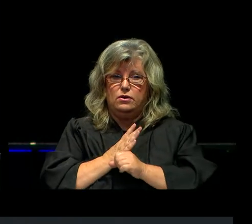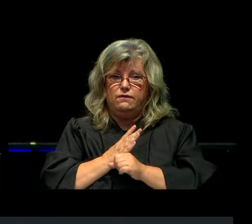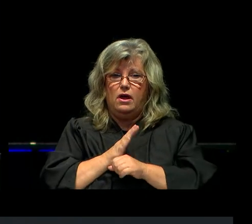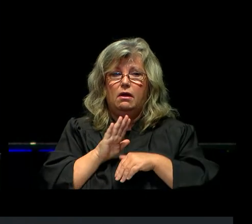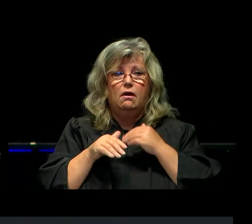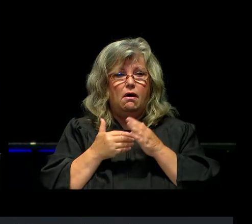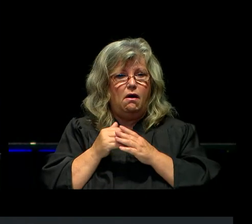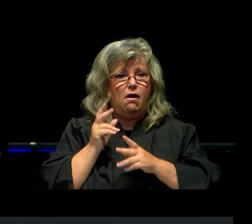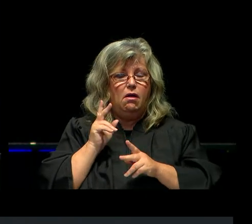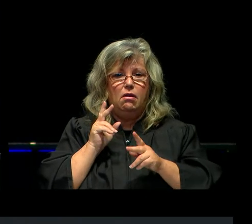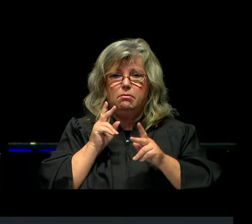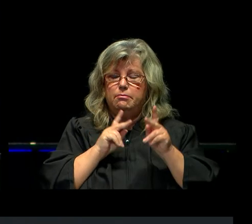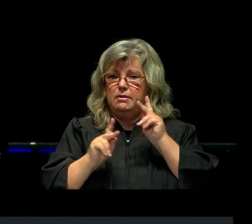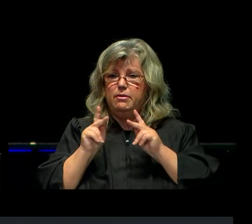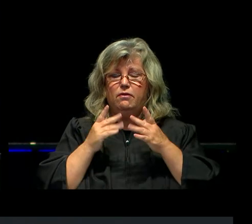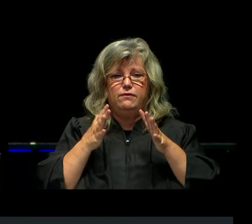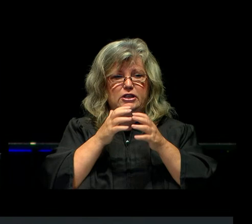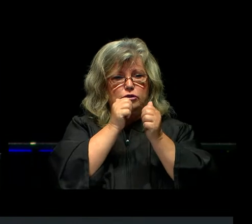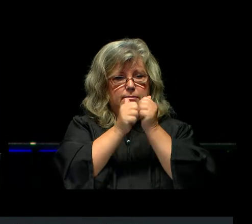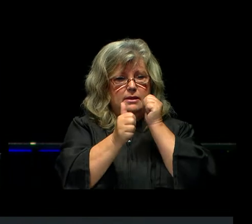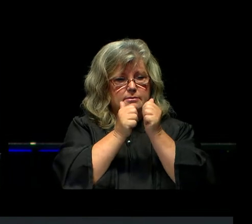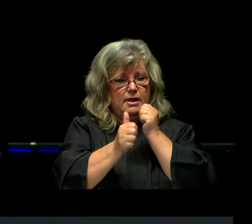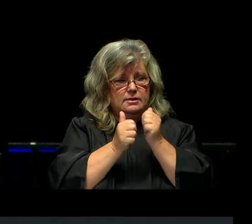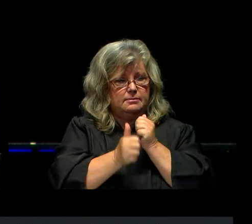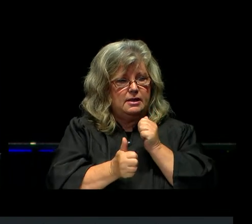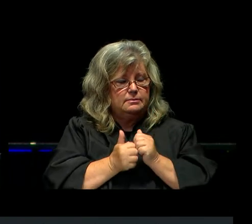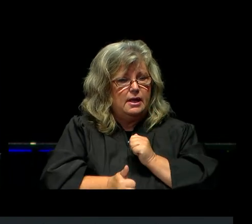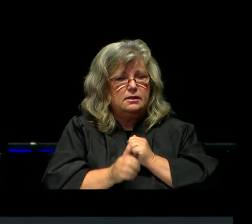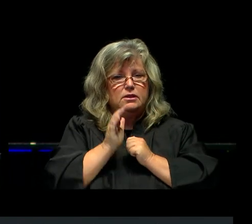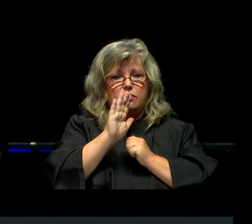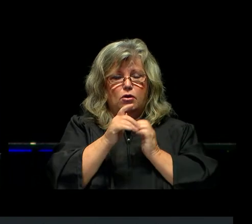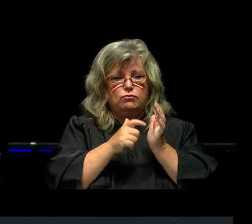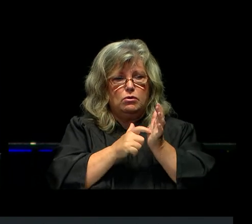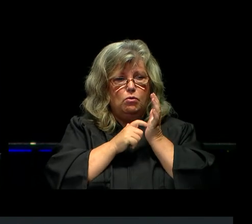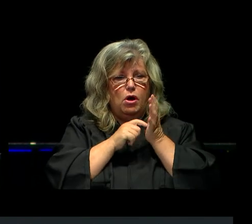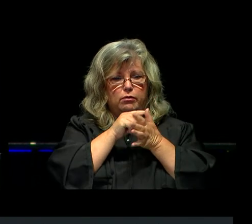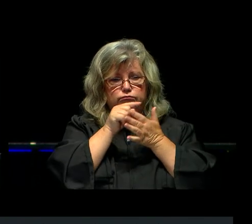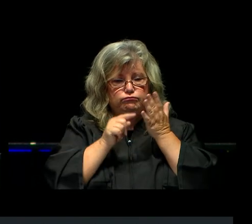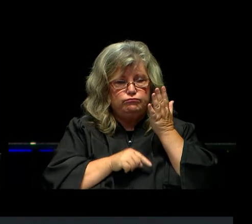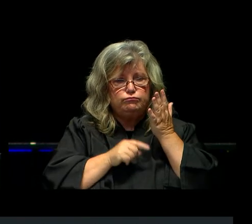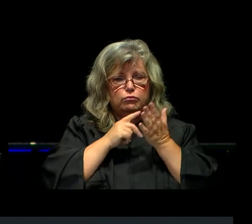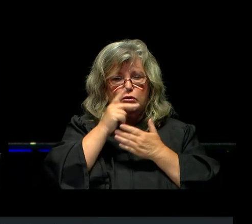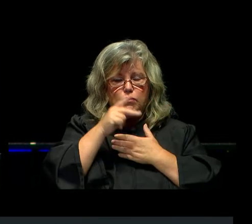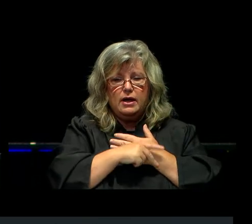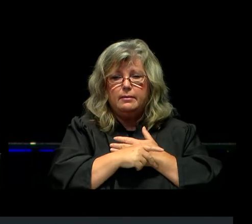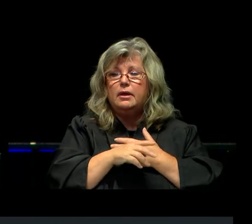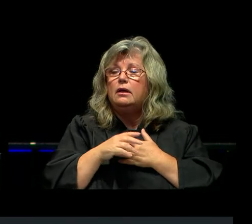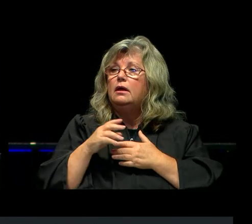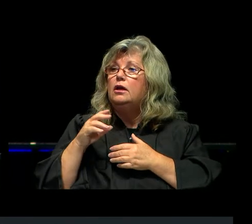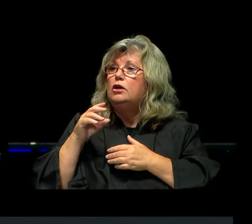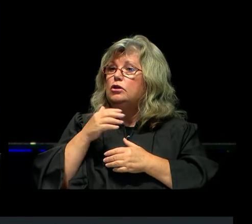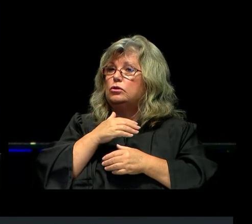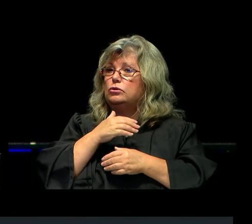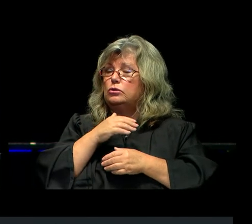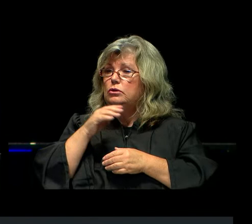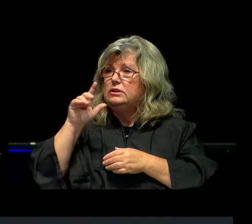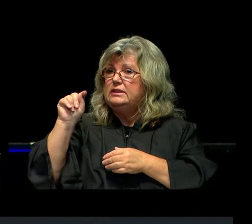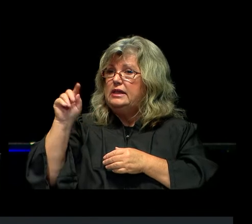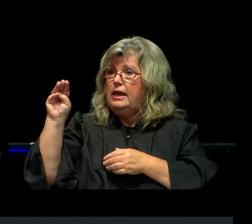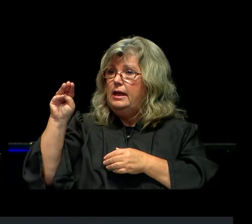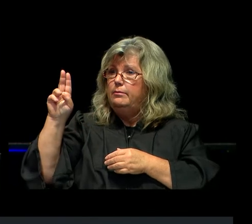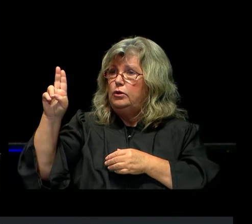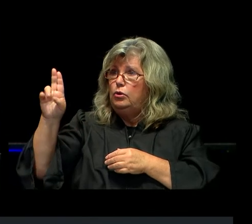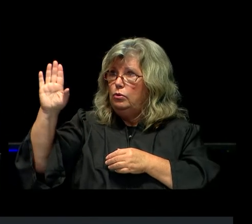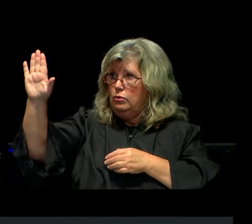the academic requirements for the awards they are about to receive, and that each has been duly approved by Toronto Metropolitan